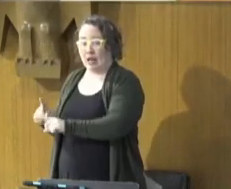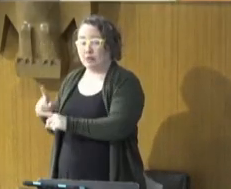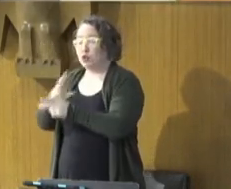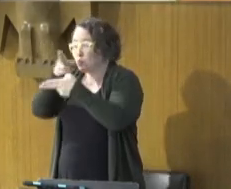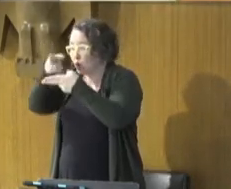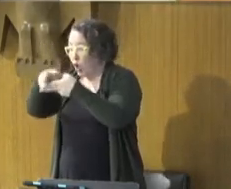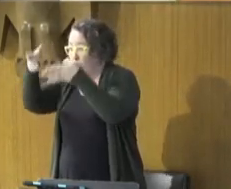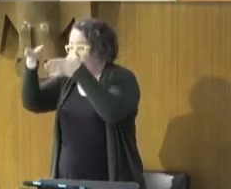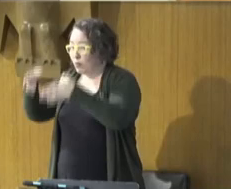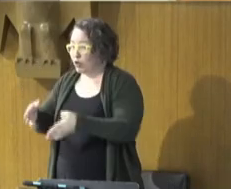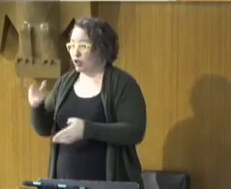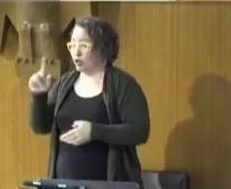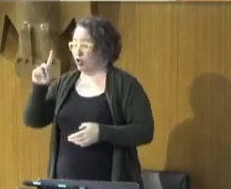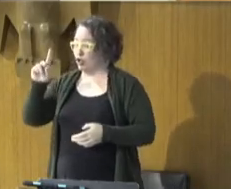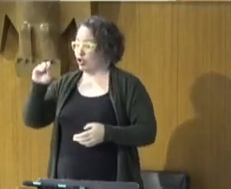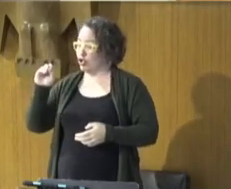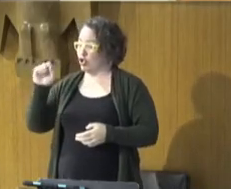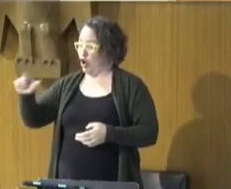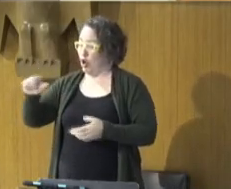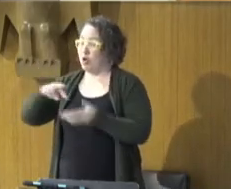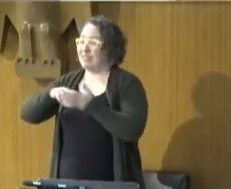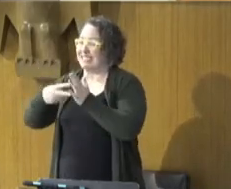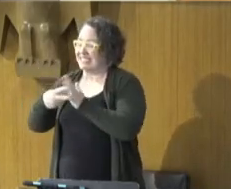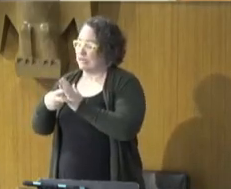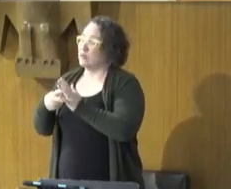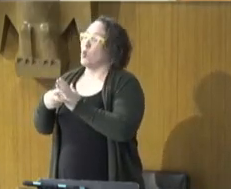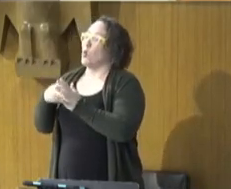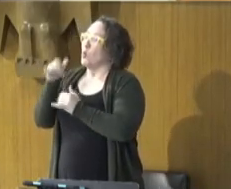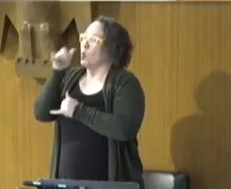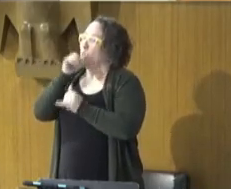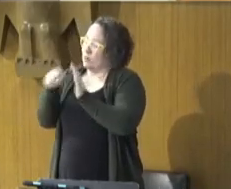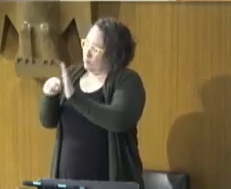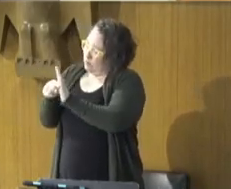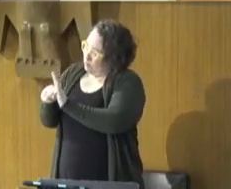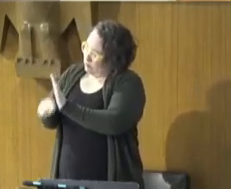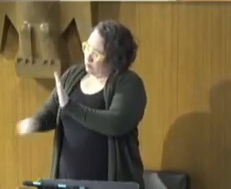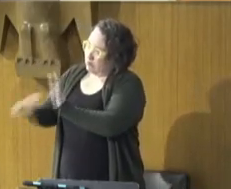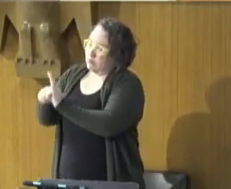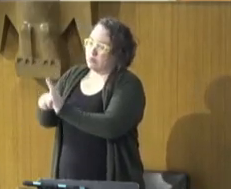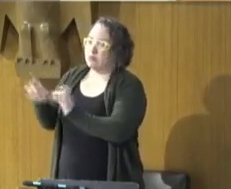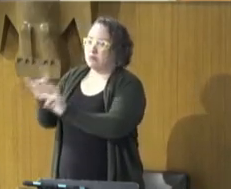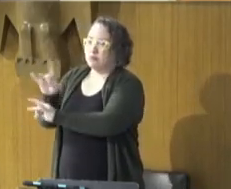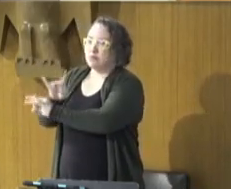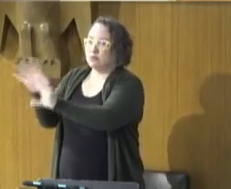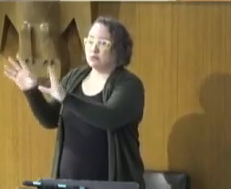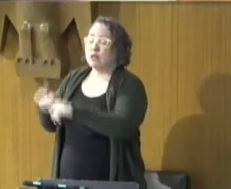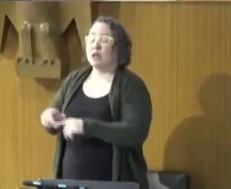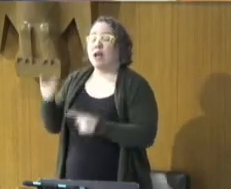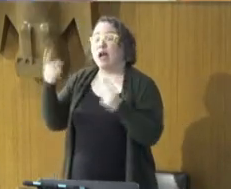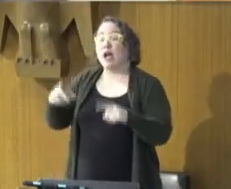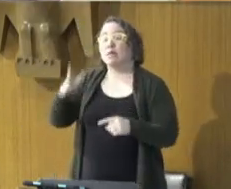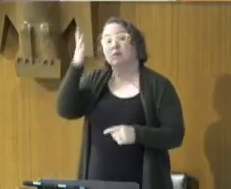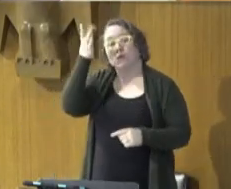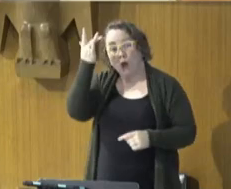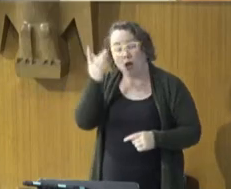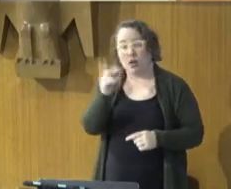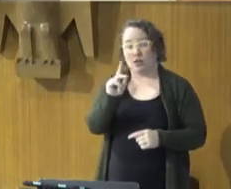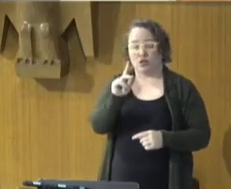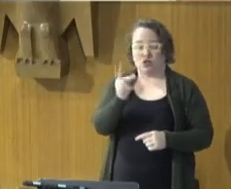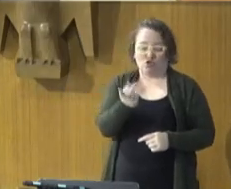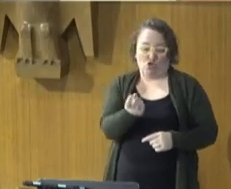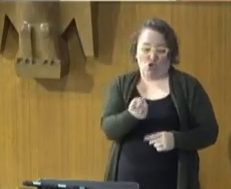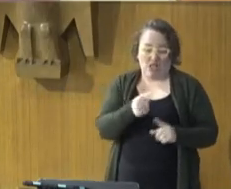dog was a degrading insult. Thousands of pariah dogs roamed the streets of Israel and surrounding nations.